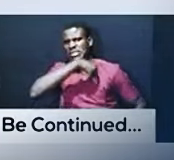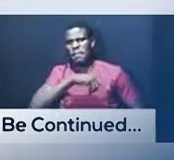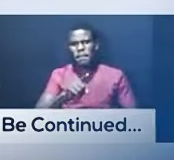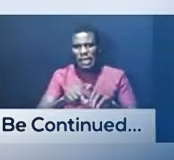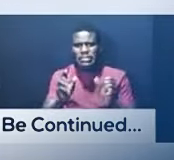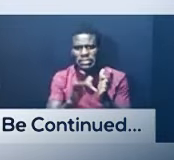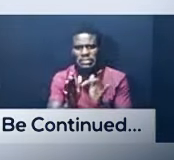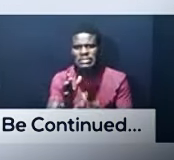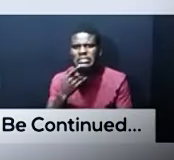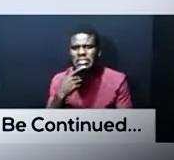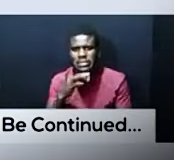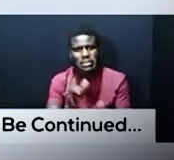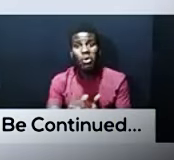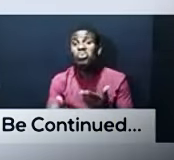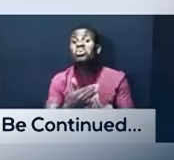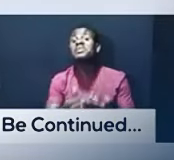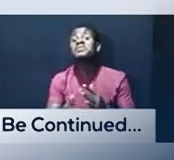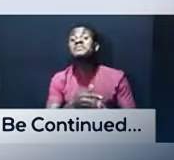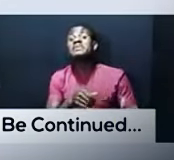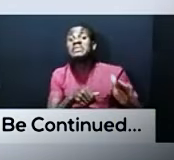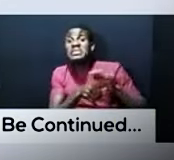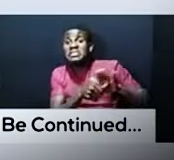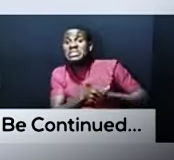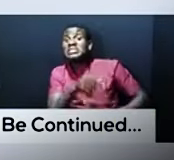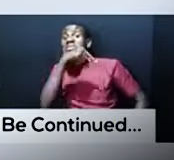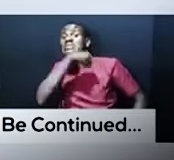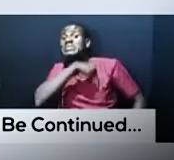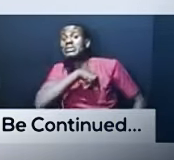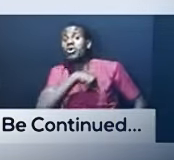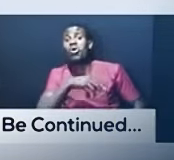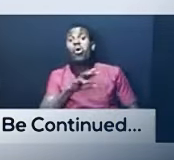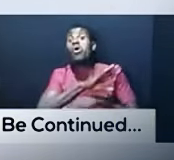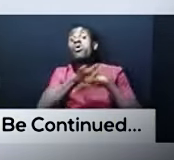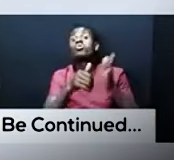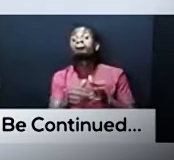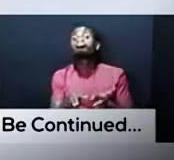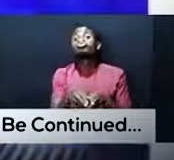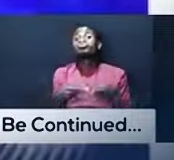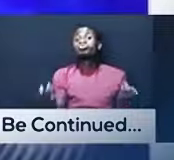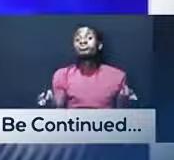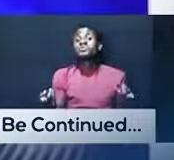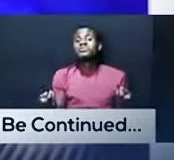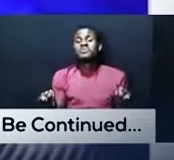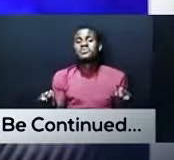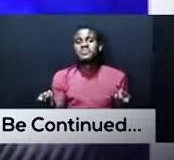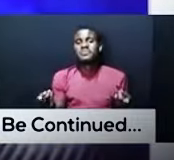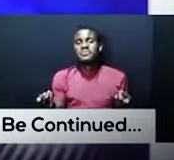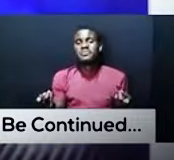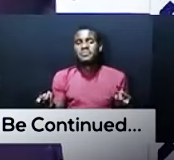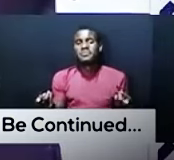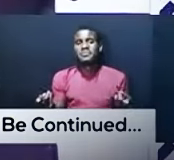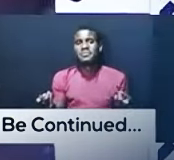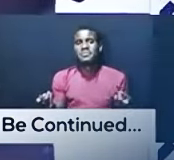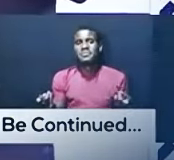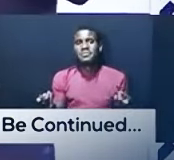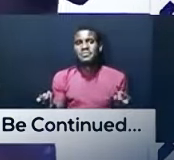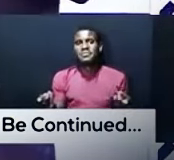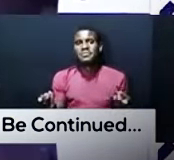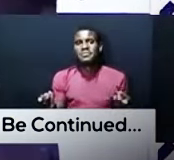is saying that whatever is hidden is meant to be disclosed.